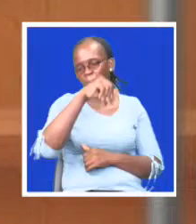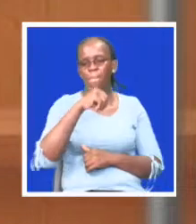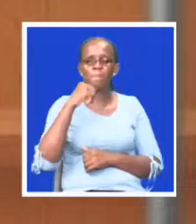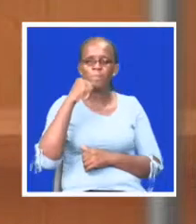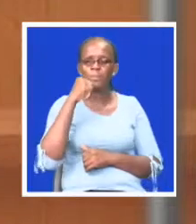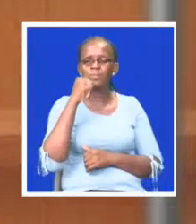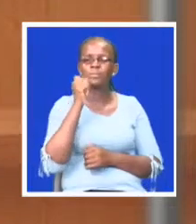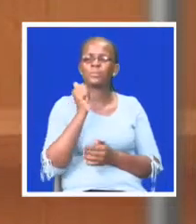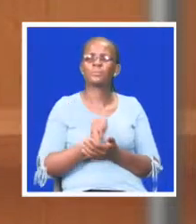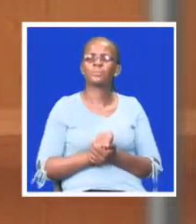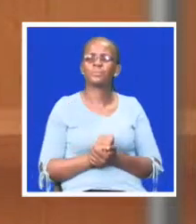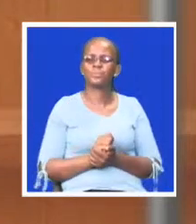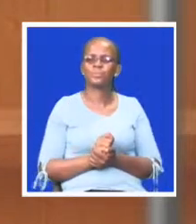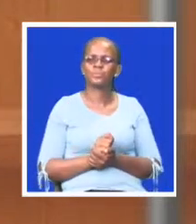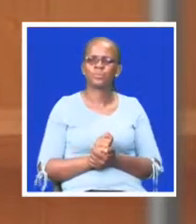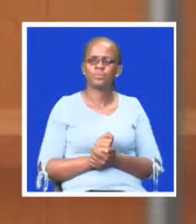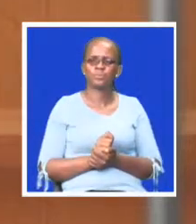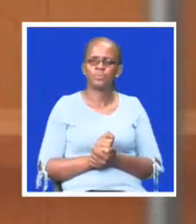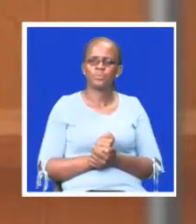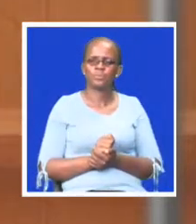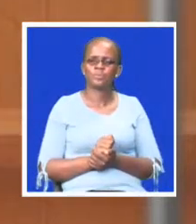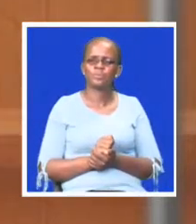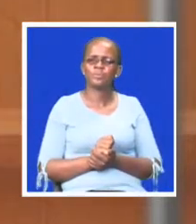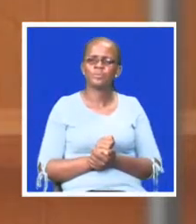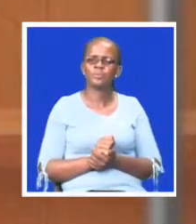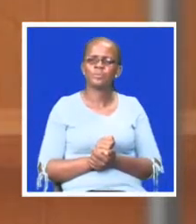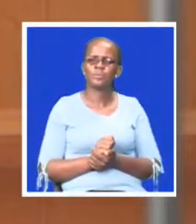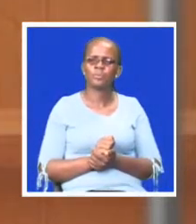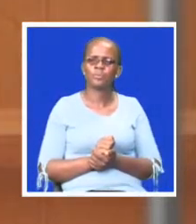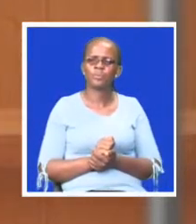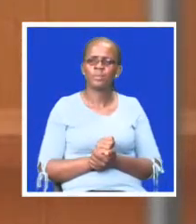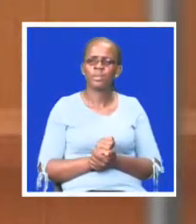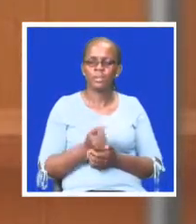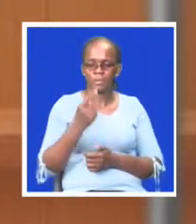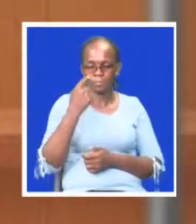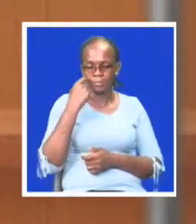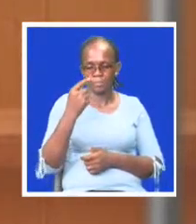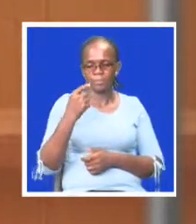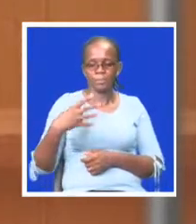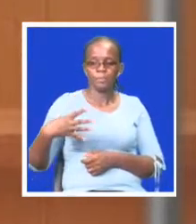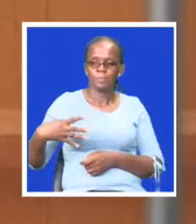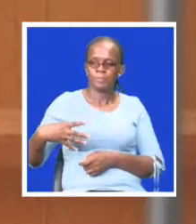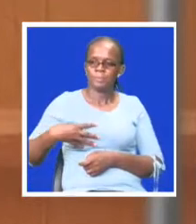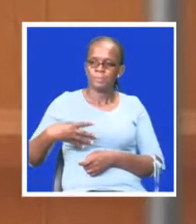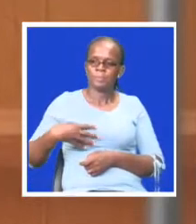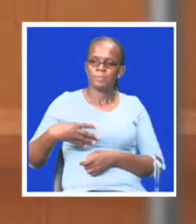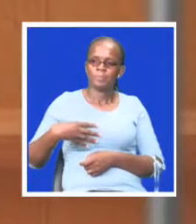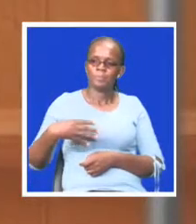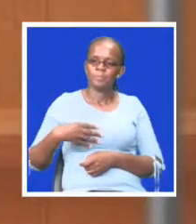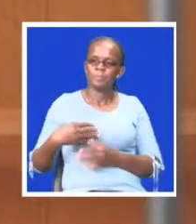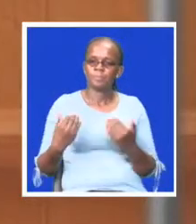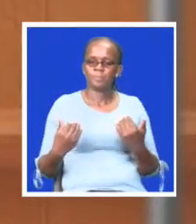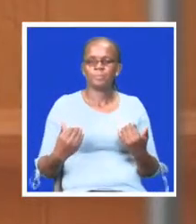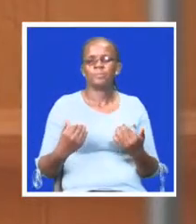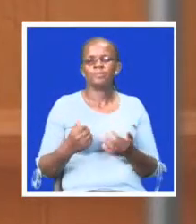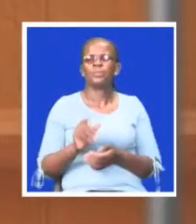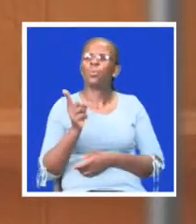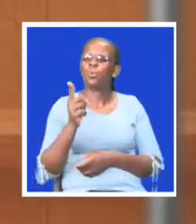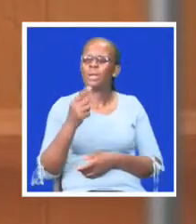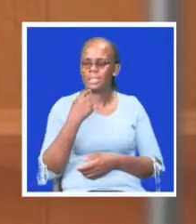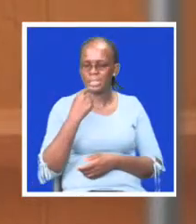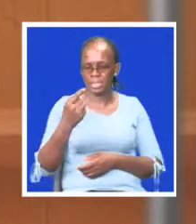Another character we have to look is Eve's character. What can we